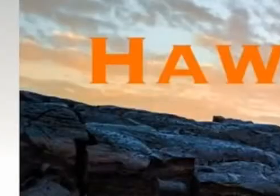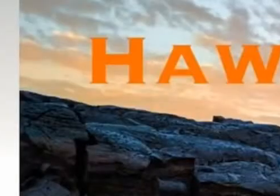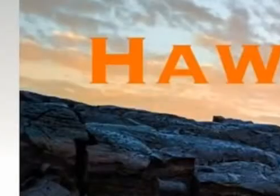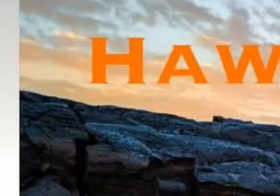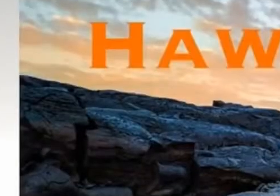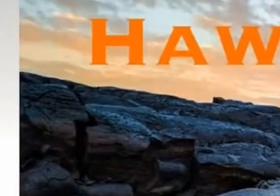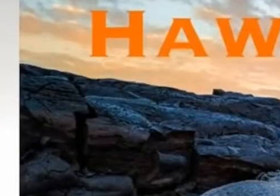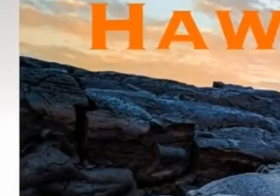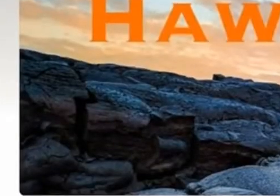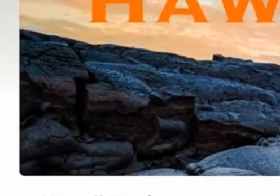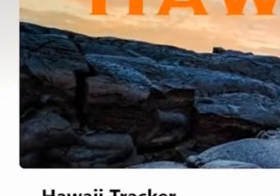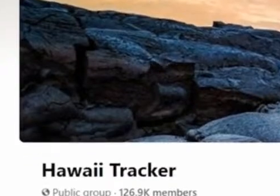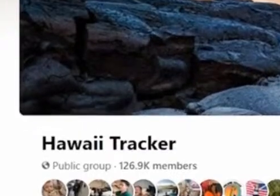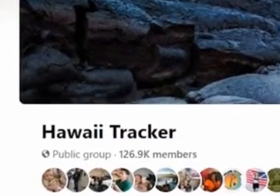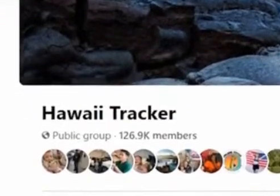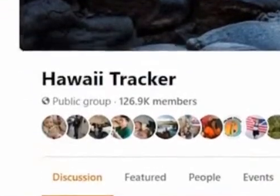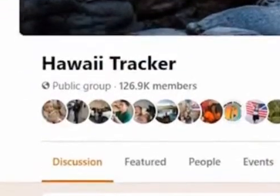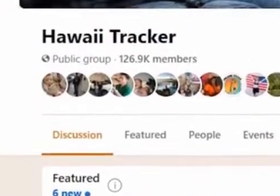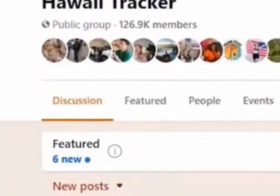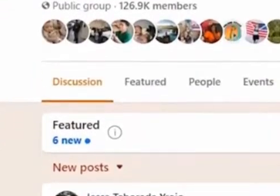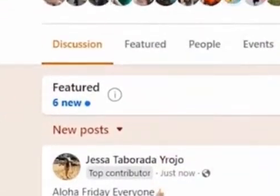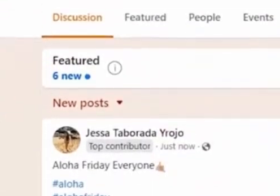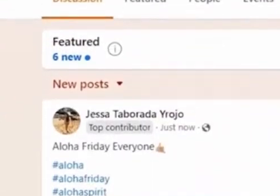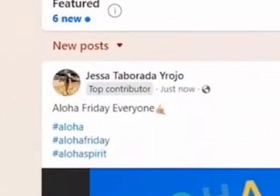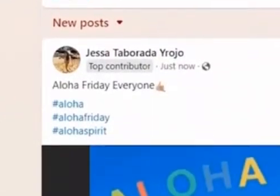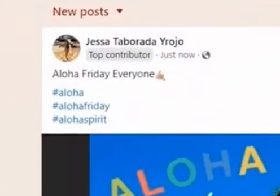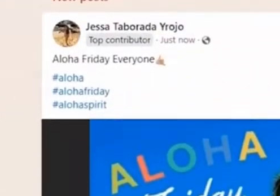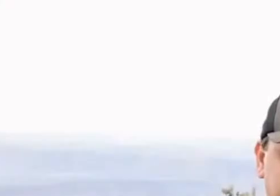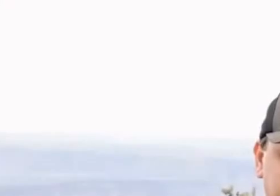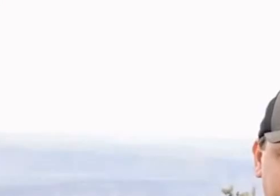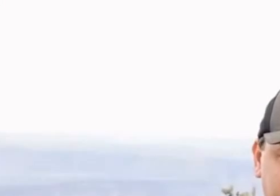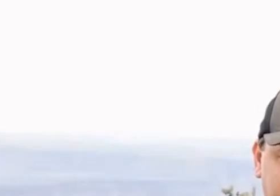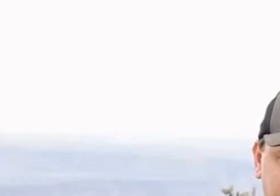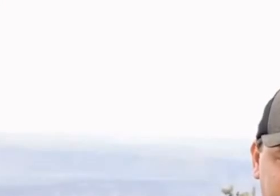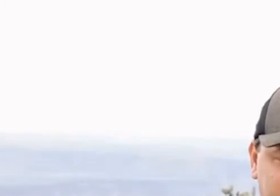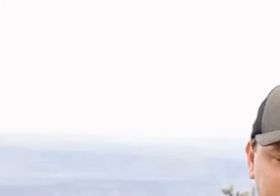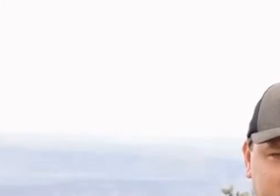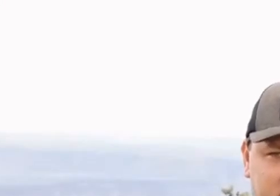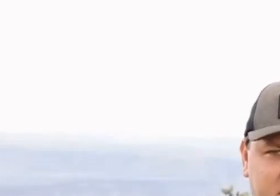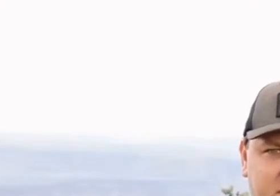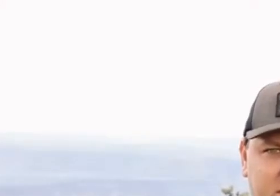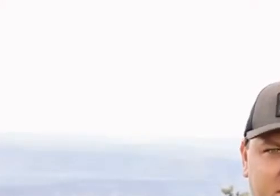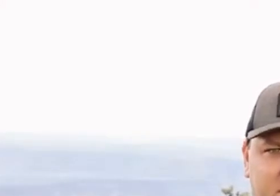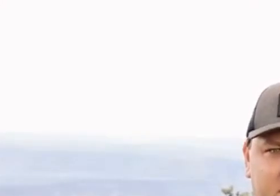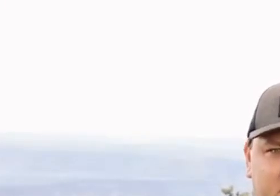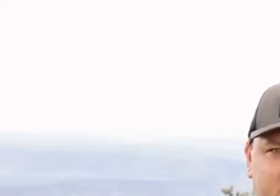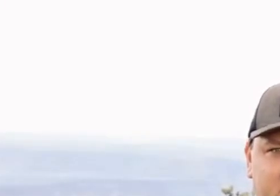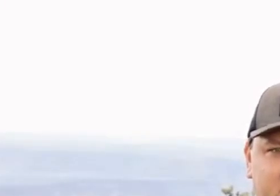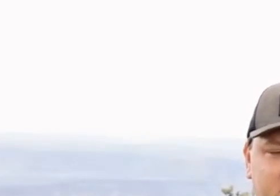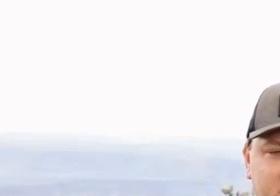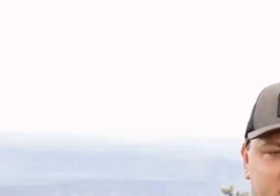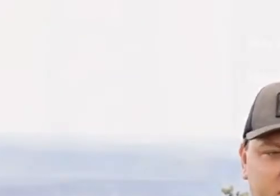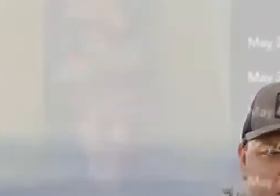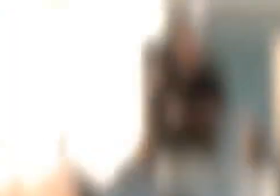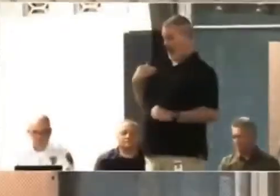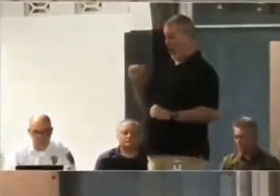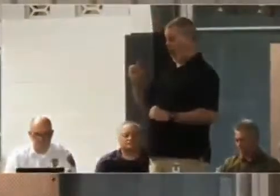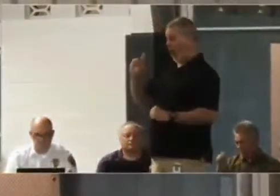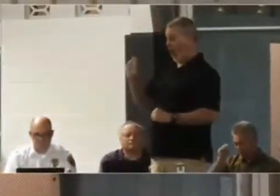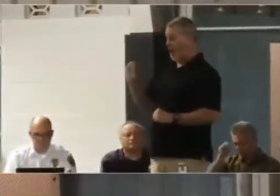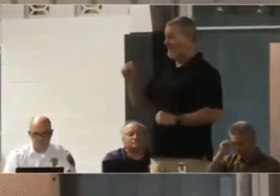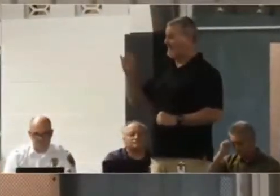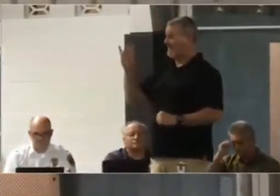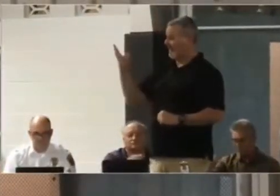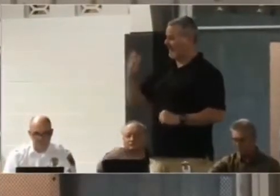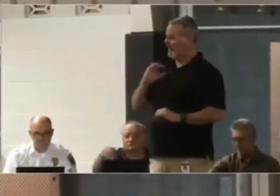media. So the way the two programs work together is that the social media networks end up being a distribution pathway for all the information. And having that